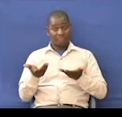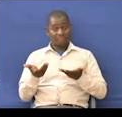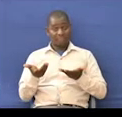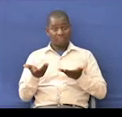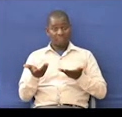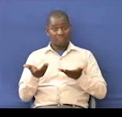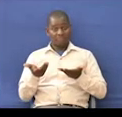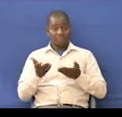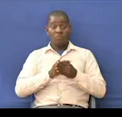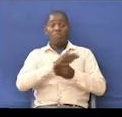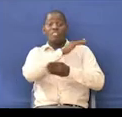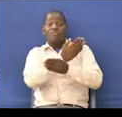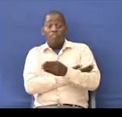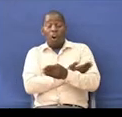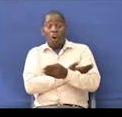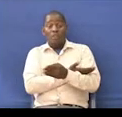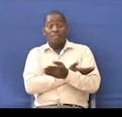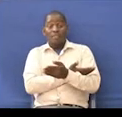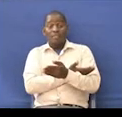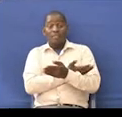for the force